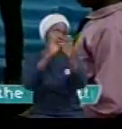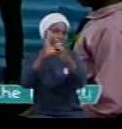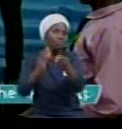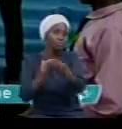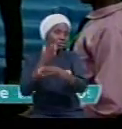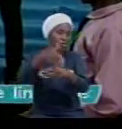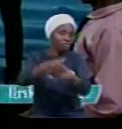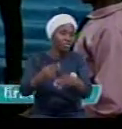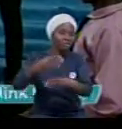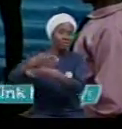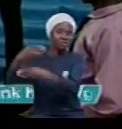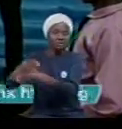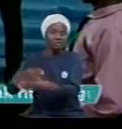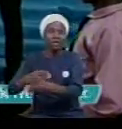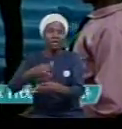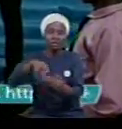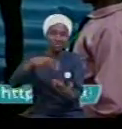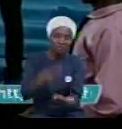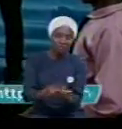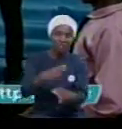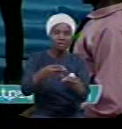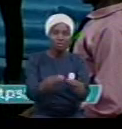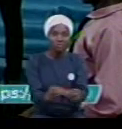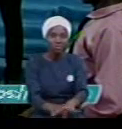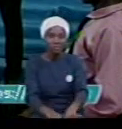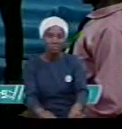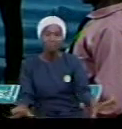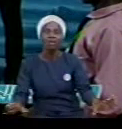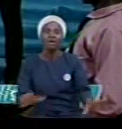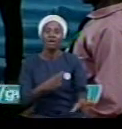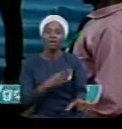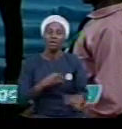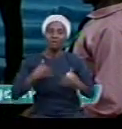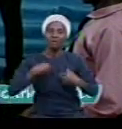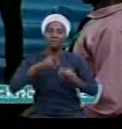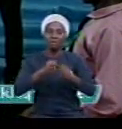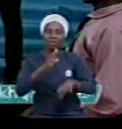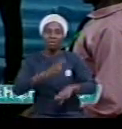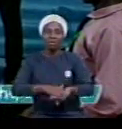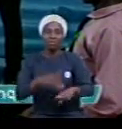been battling with that leg. She cannot walk without the staff that is